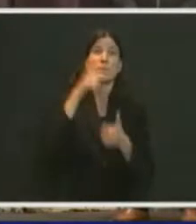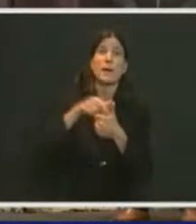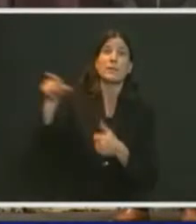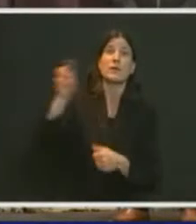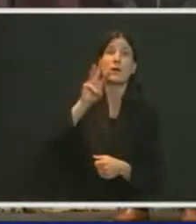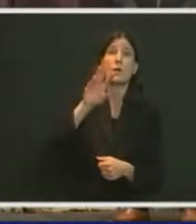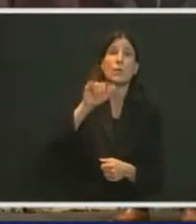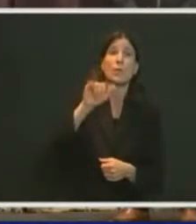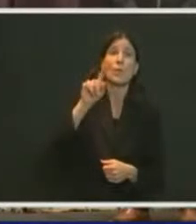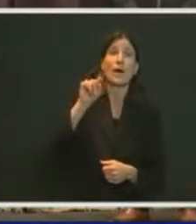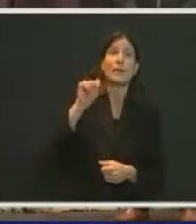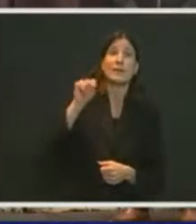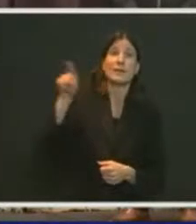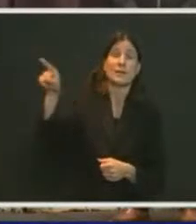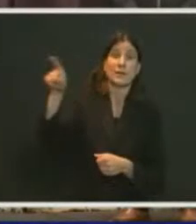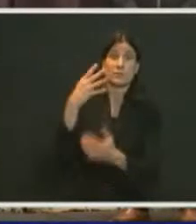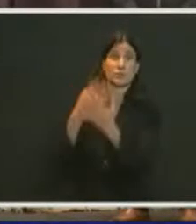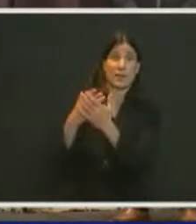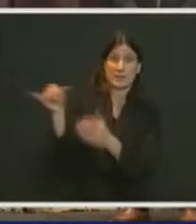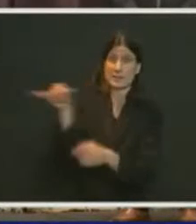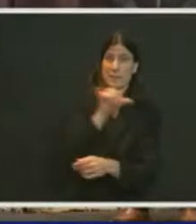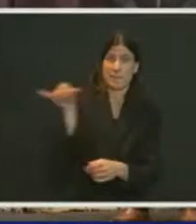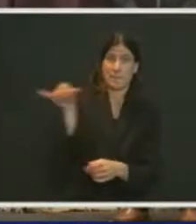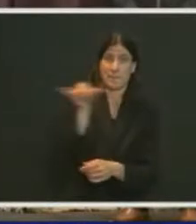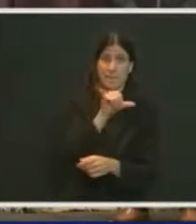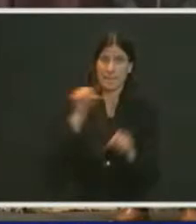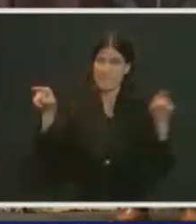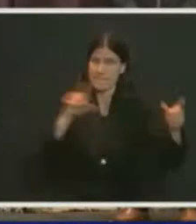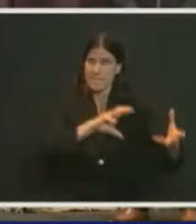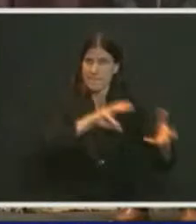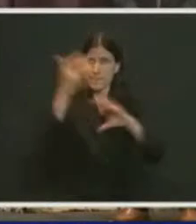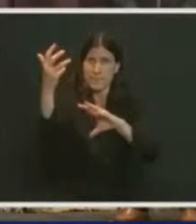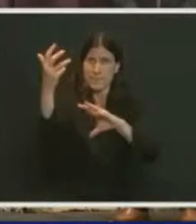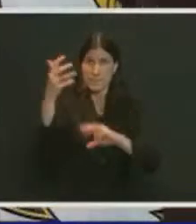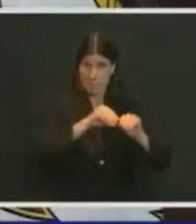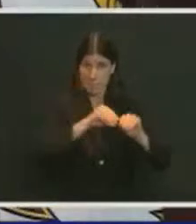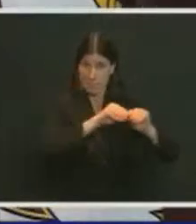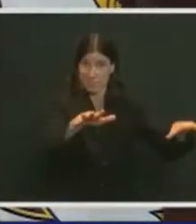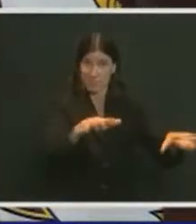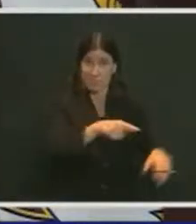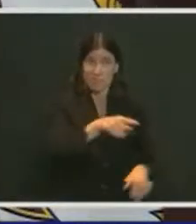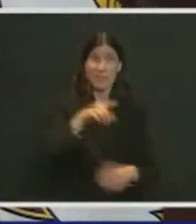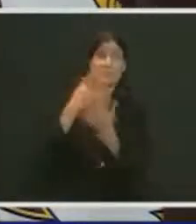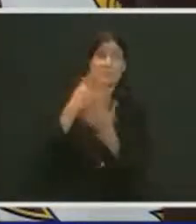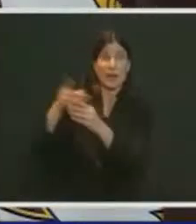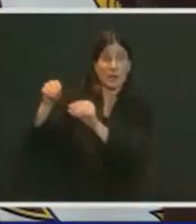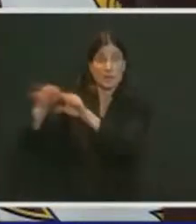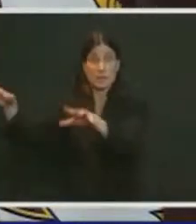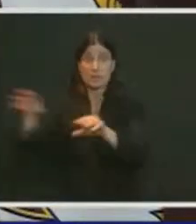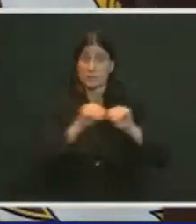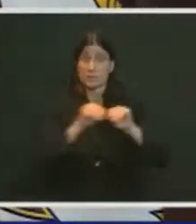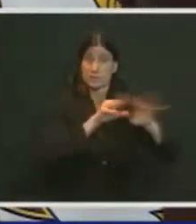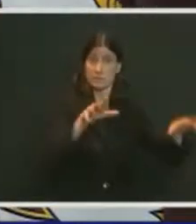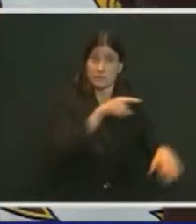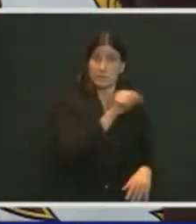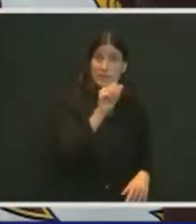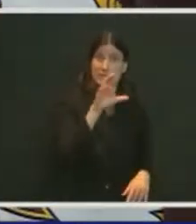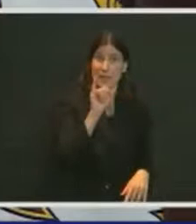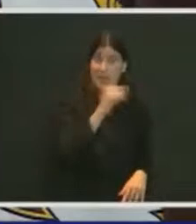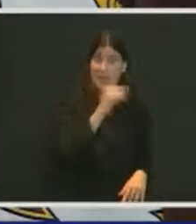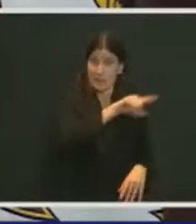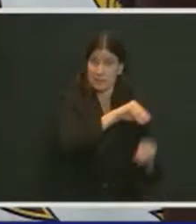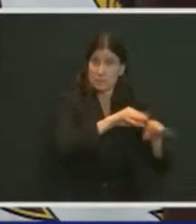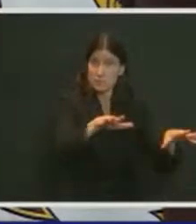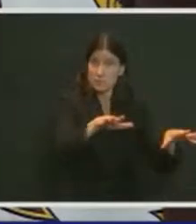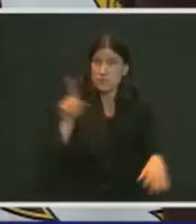we're following the same patterns there as at the Wyatt, we're going to be looking at a big explosion at the ACI in about a month. Is there anything being done besides